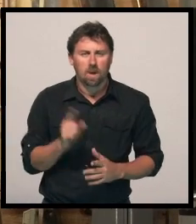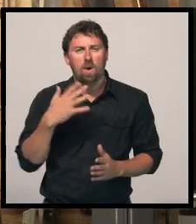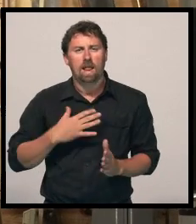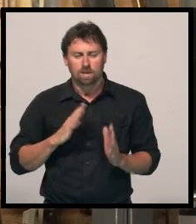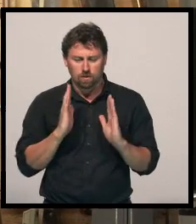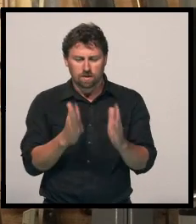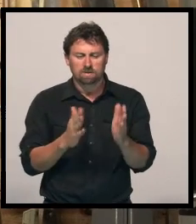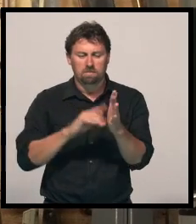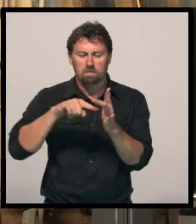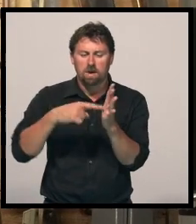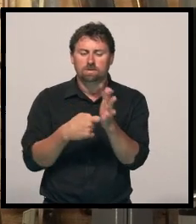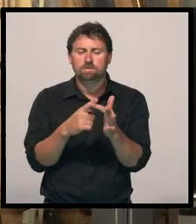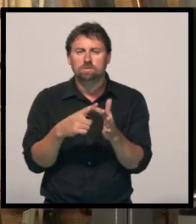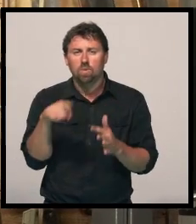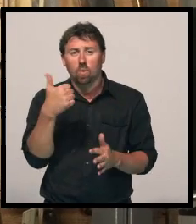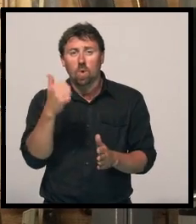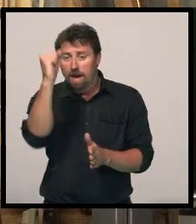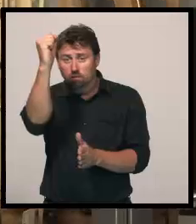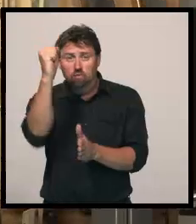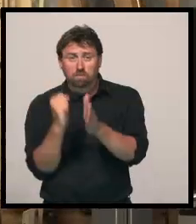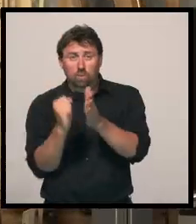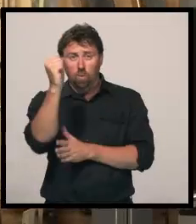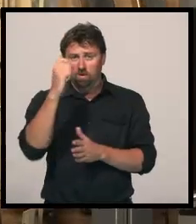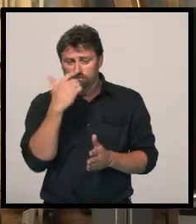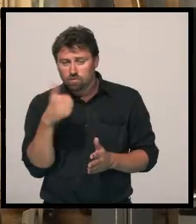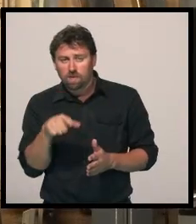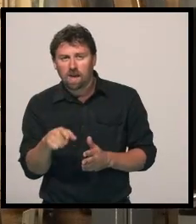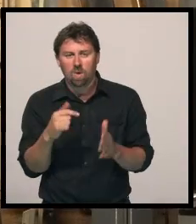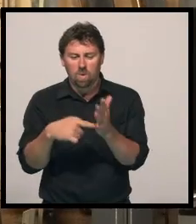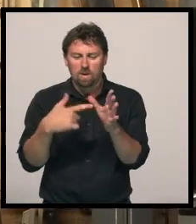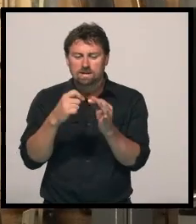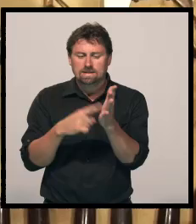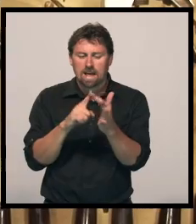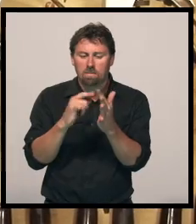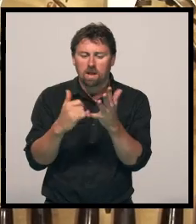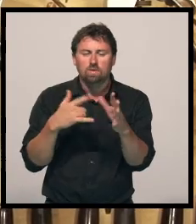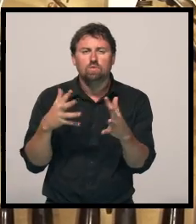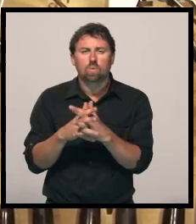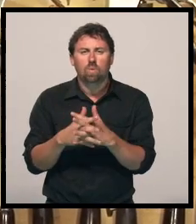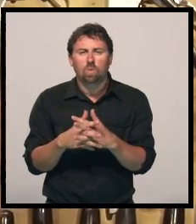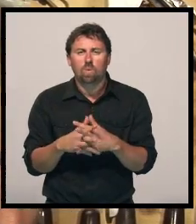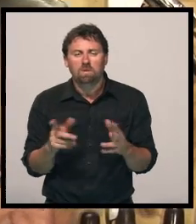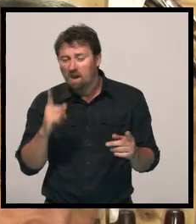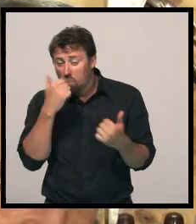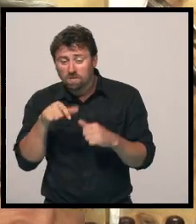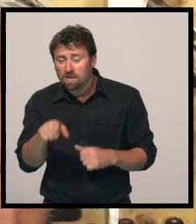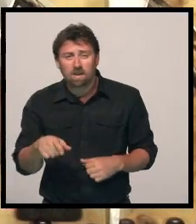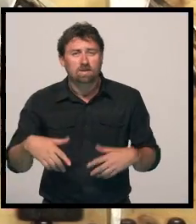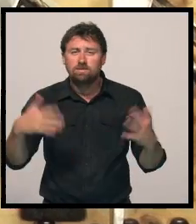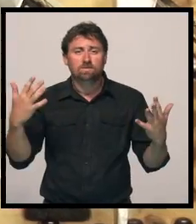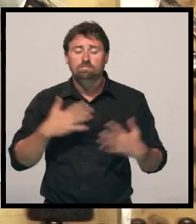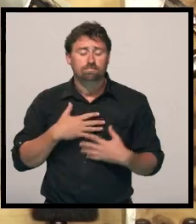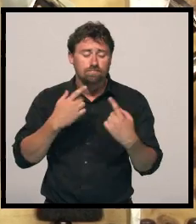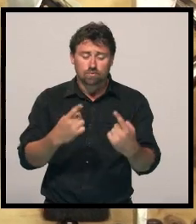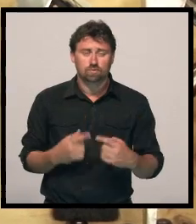there are miter saws. If you've got a good drop saw, you could use that. If you've got a good table saw, you could use that. But if you don't, it's easy. Make